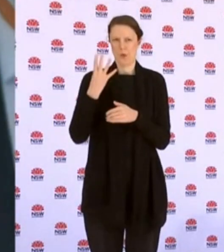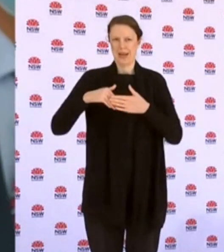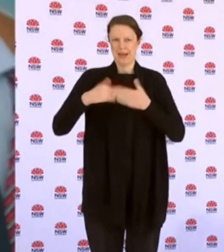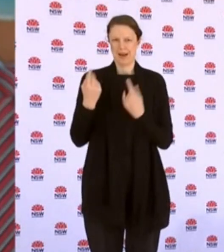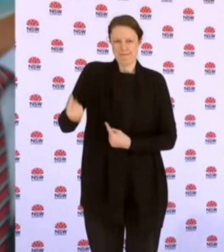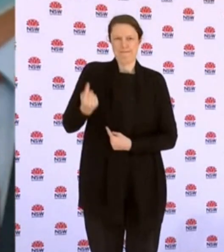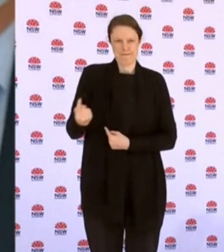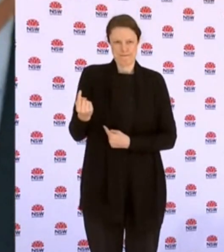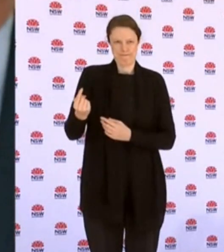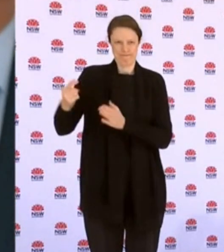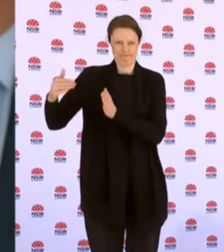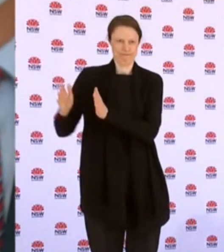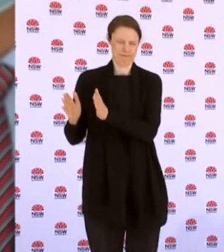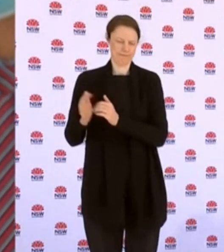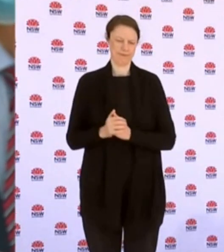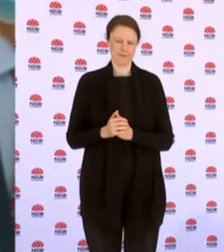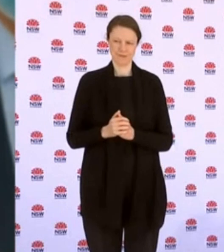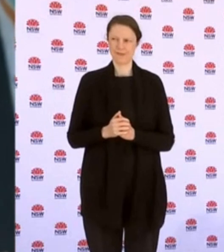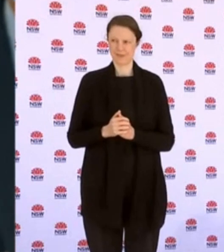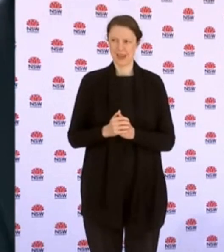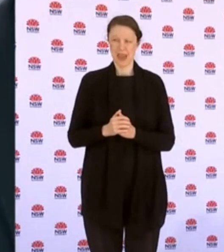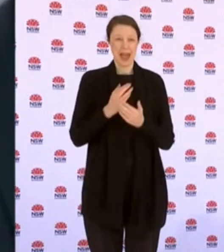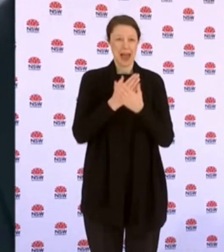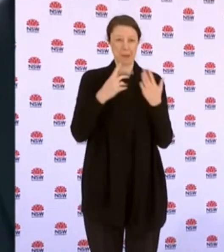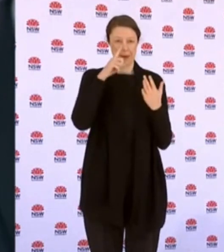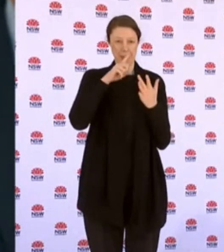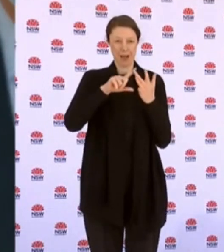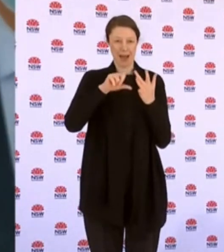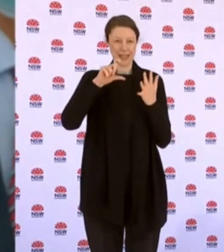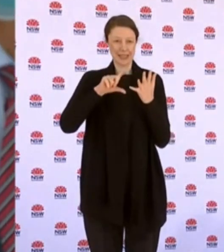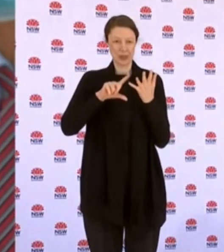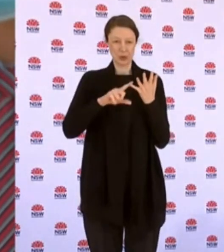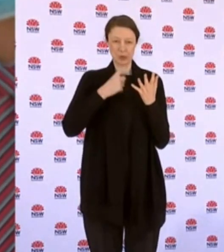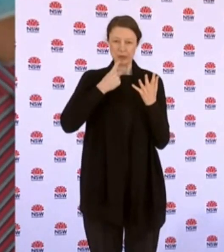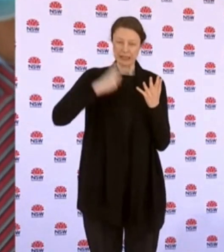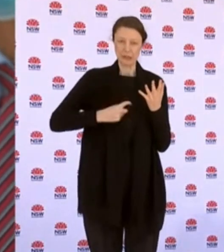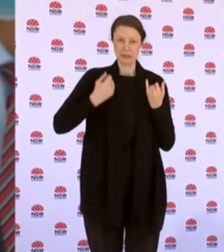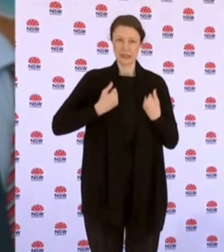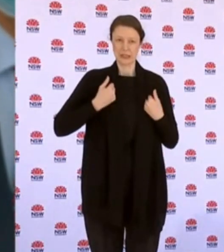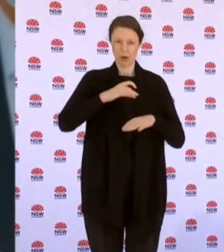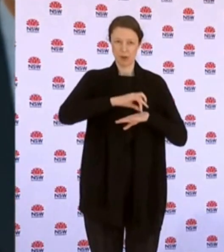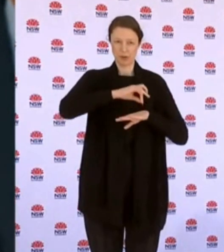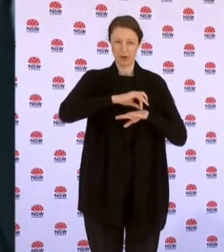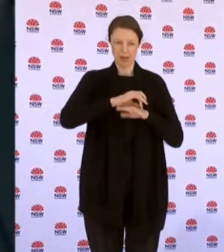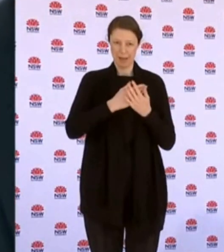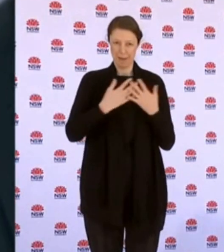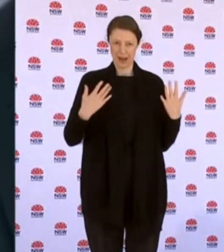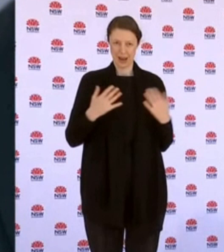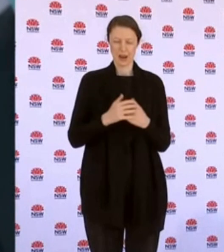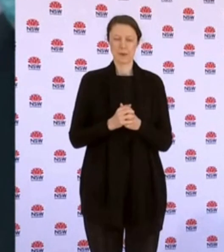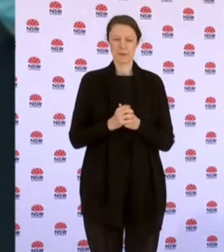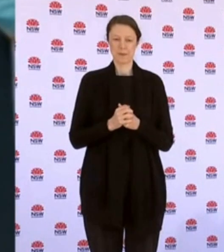in ICU, again, my message is this reinforces that COVID is a serious condition. We currently